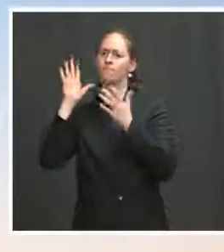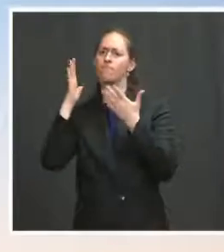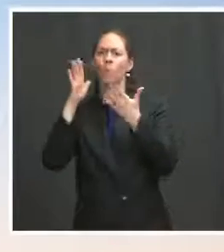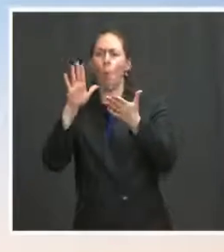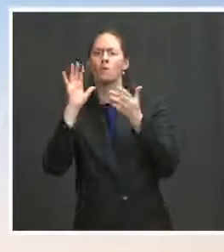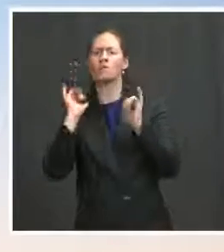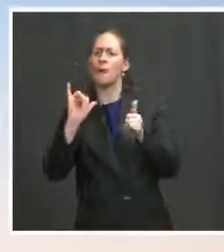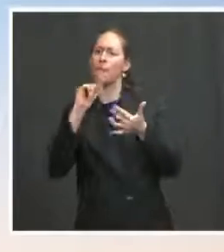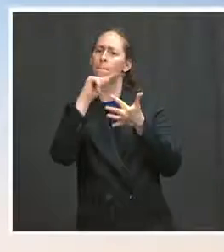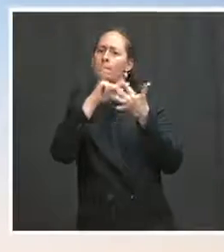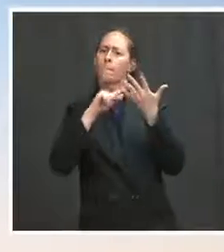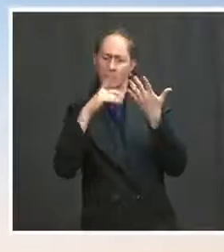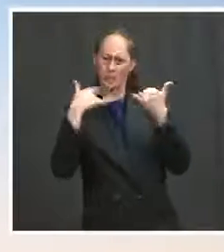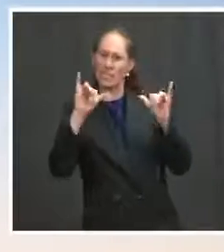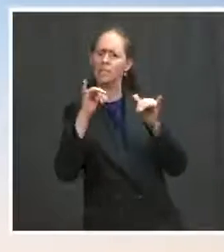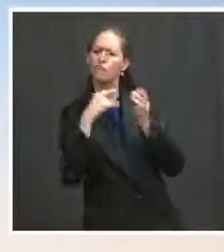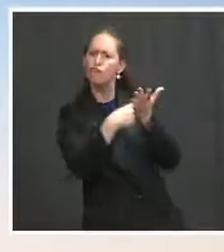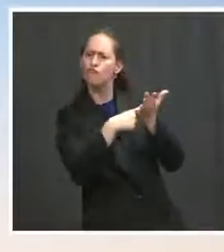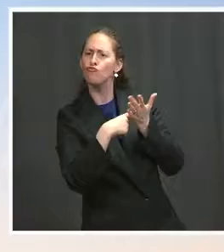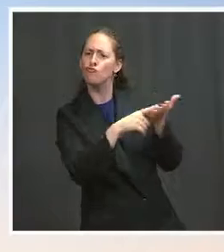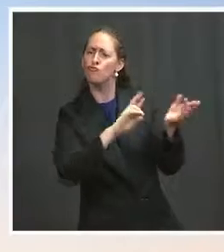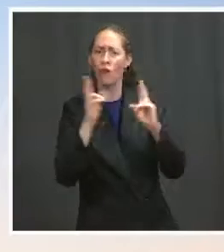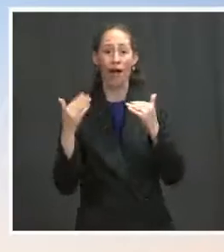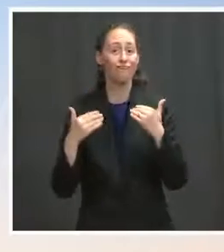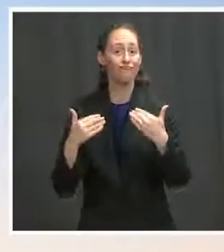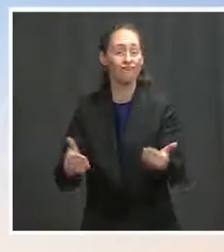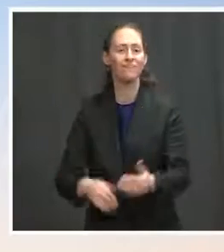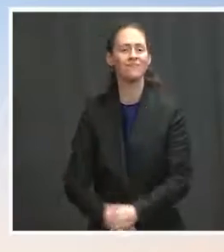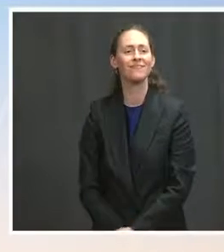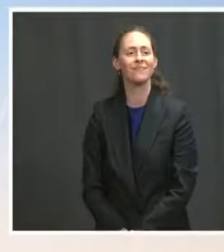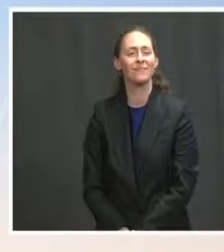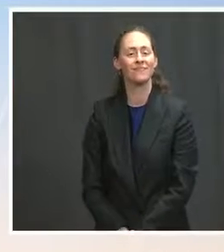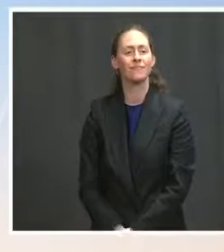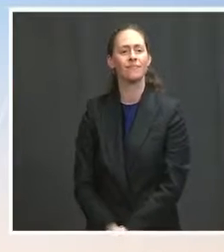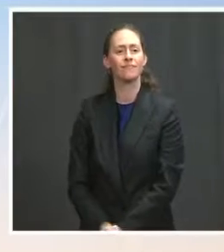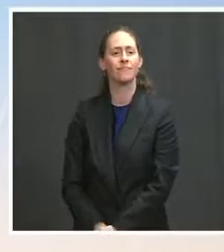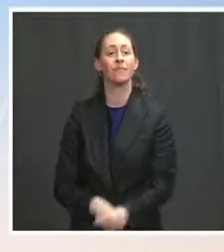hell to get it done. But we're hearing from the Hill, from a lot of senators, that